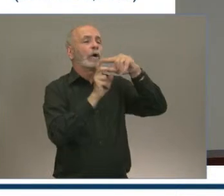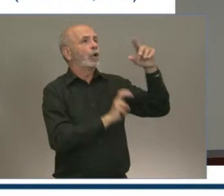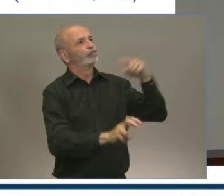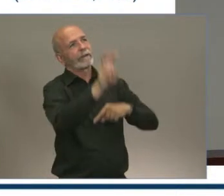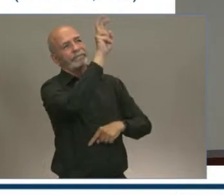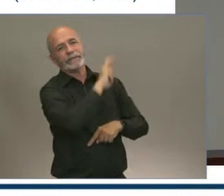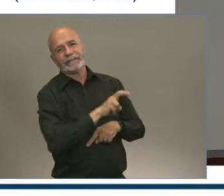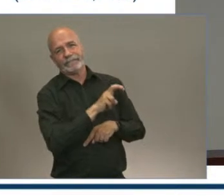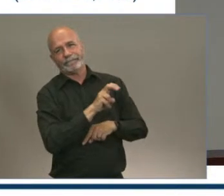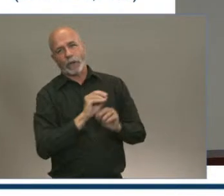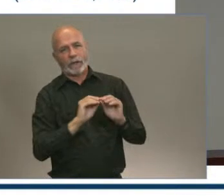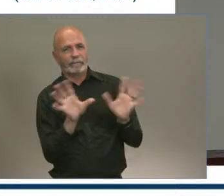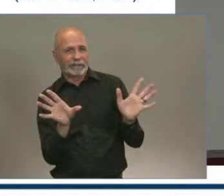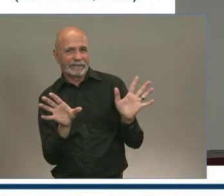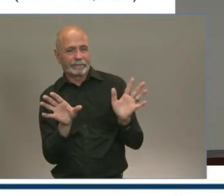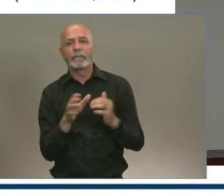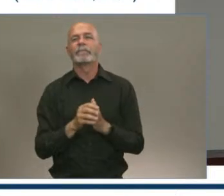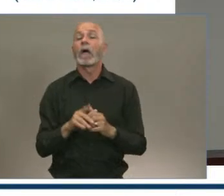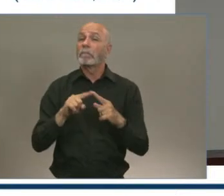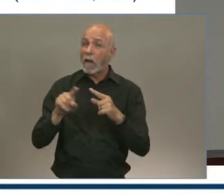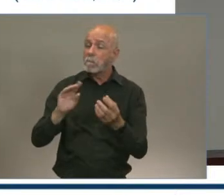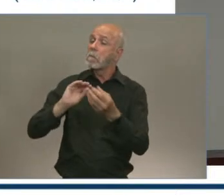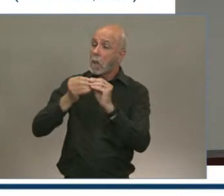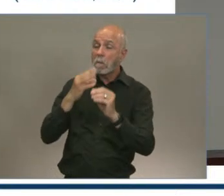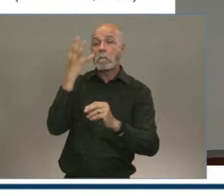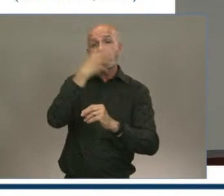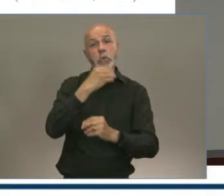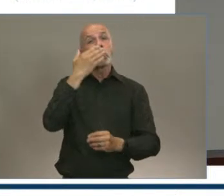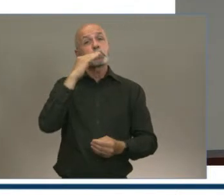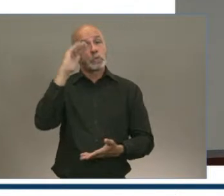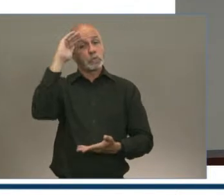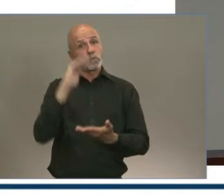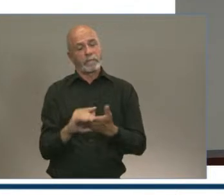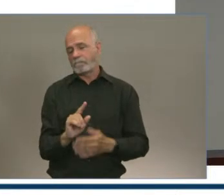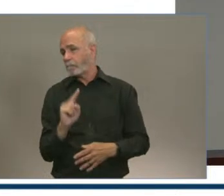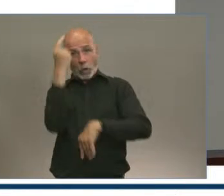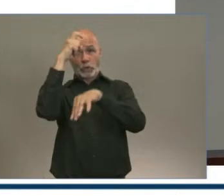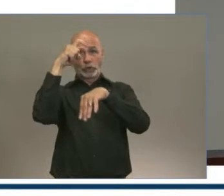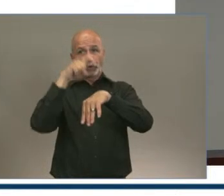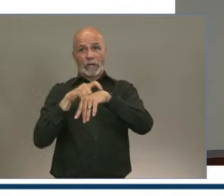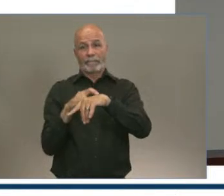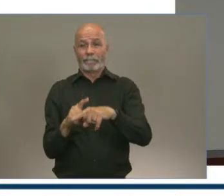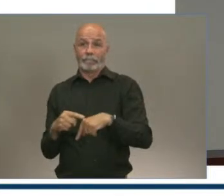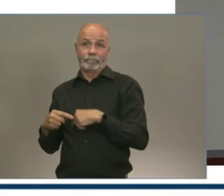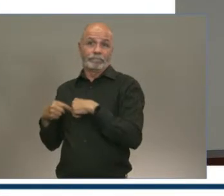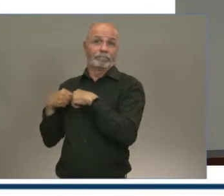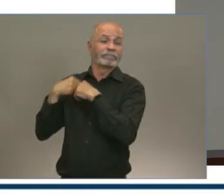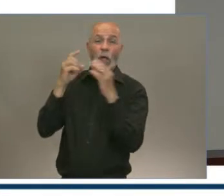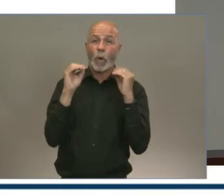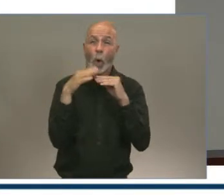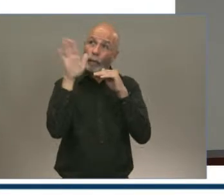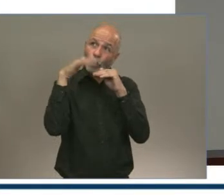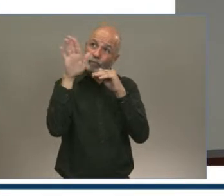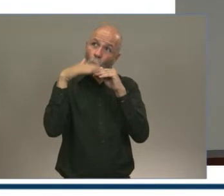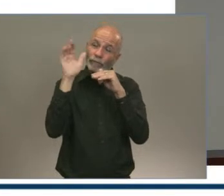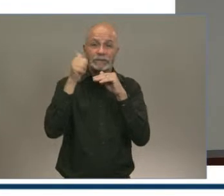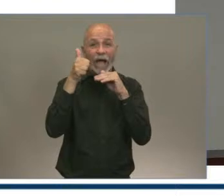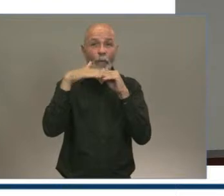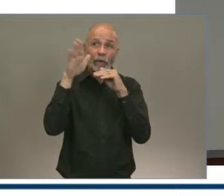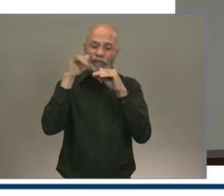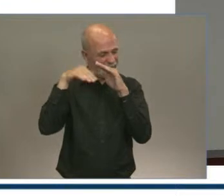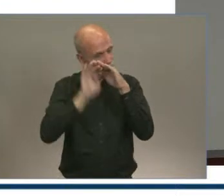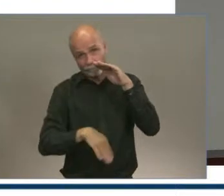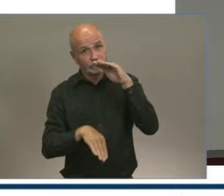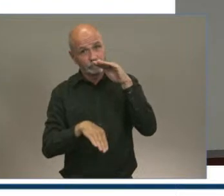are consistently low, and today is the first single-digit reporting since April 9th. And that's a reminder of how far we've come